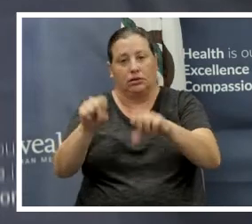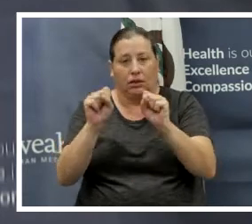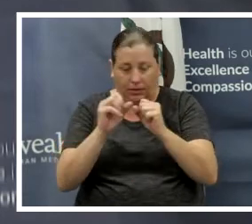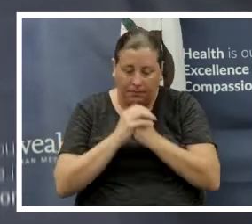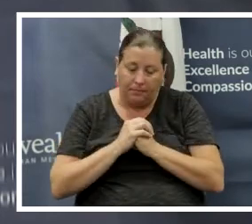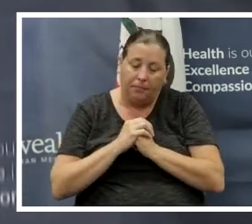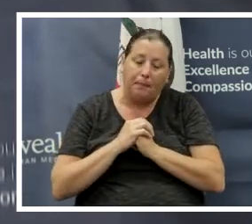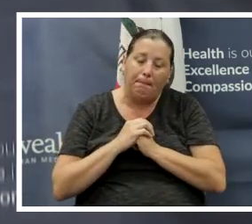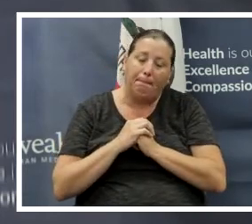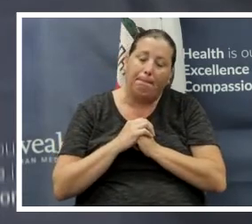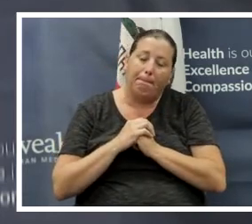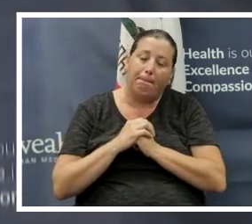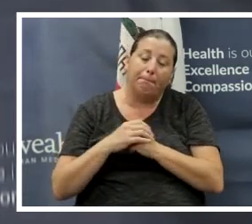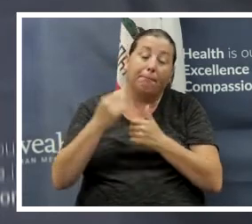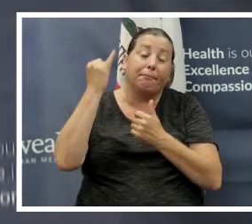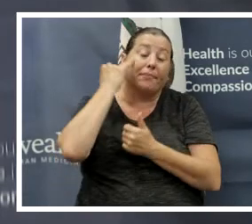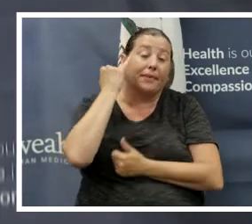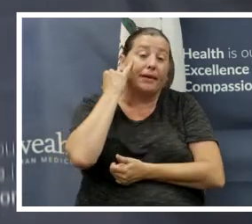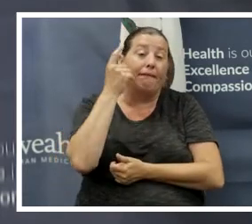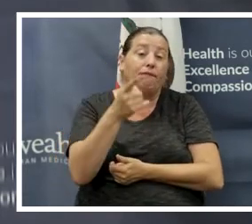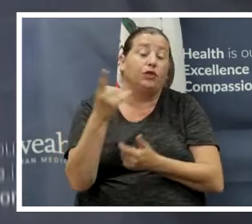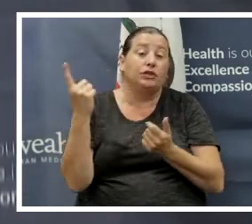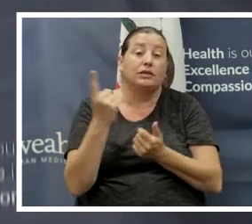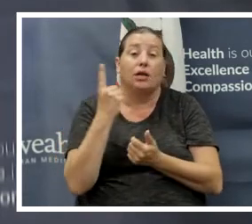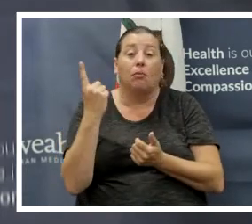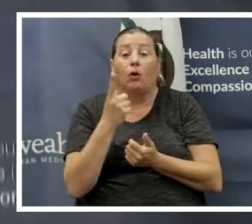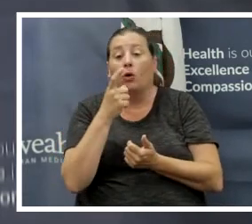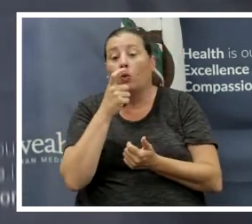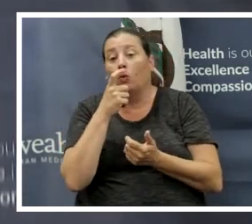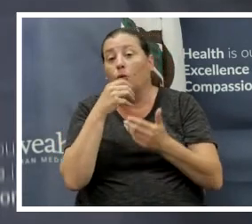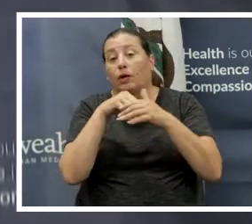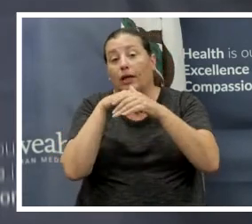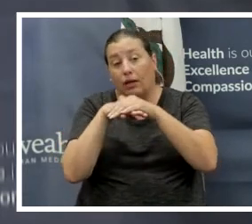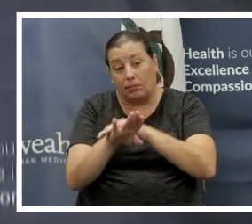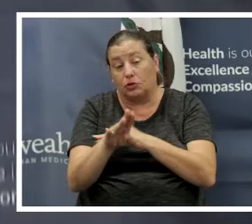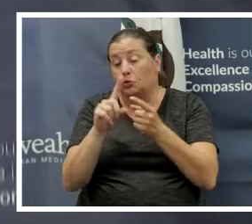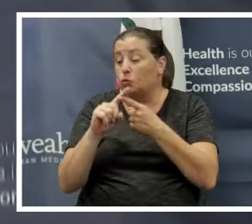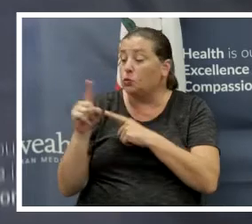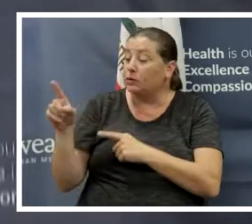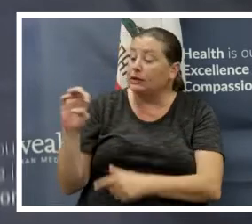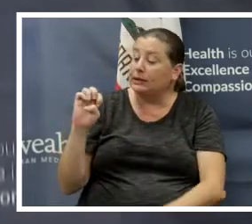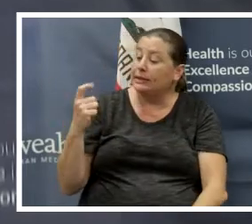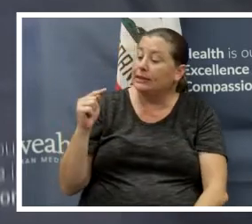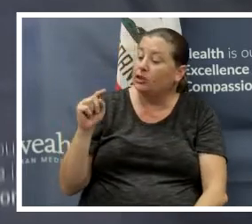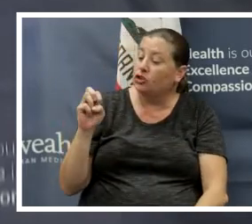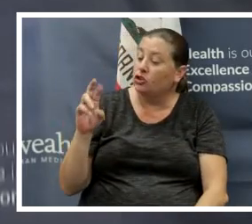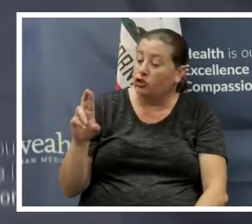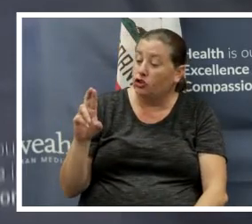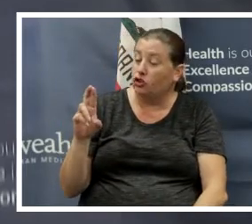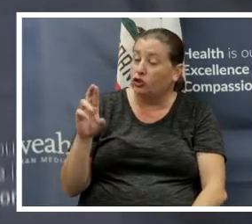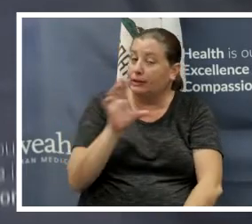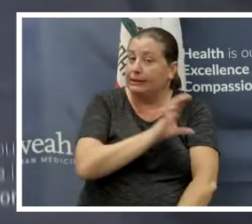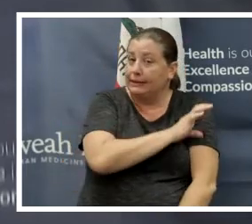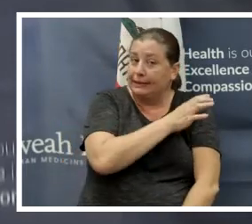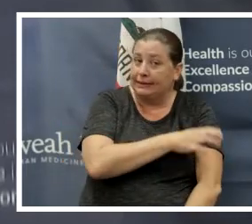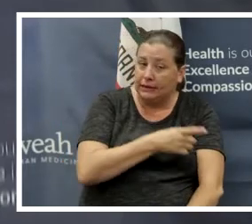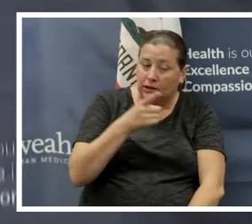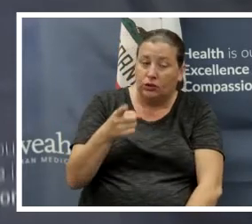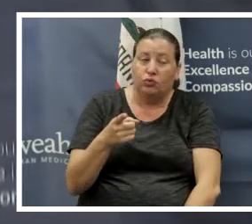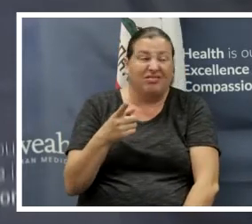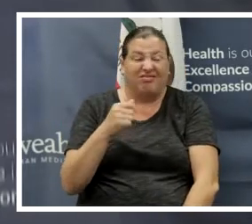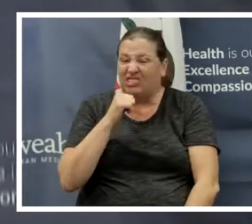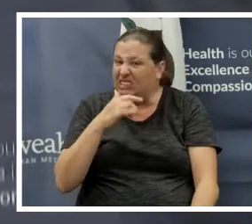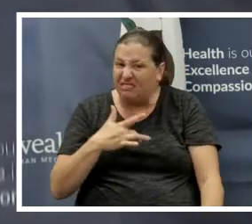Now, if you're somebody that comes in to, say, the Exeter Clinic, and you are symptomatic, you're not feeling